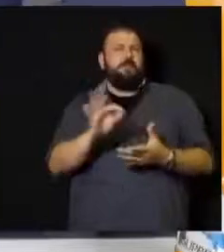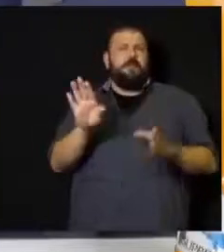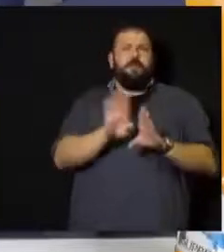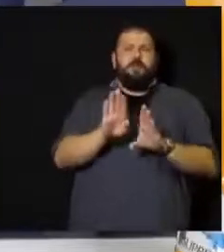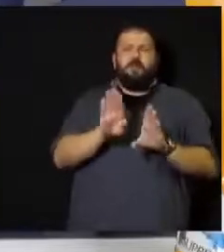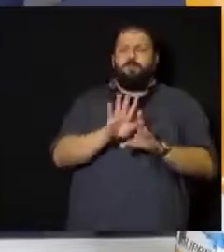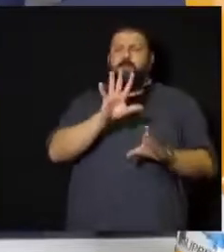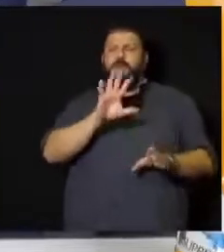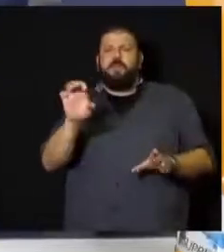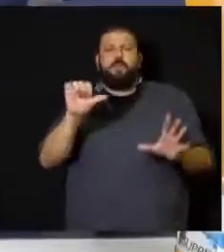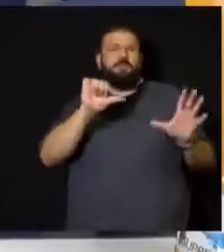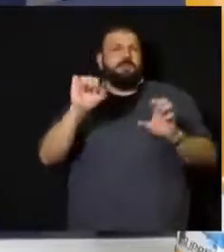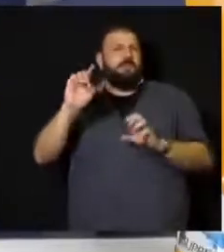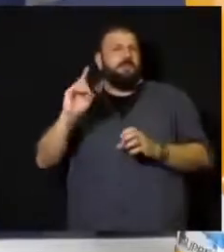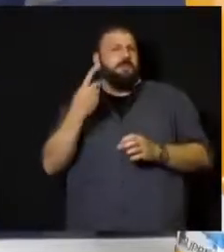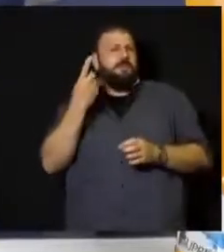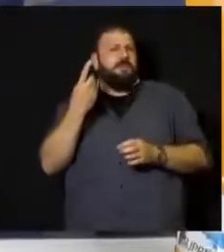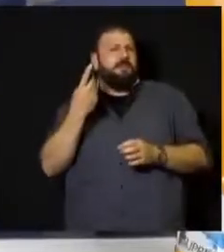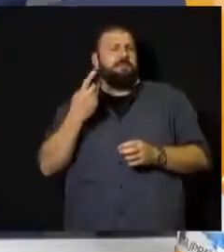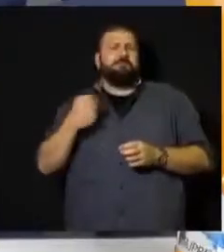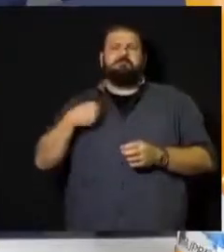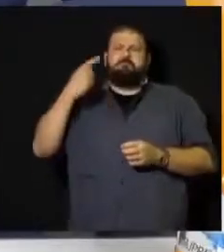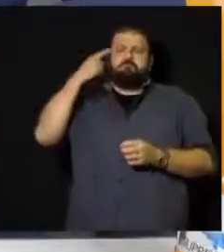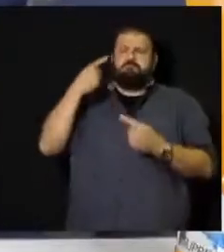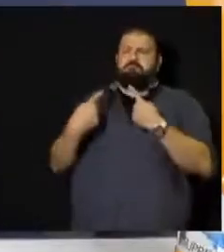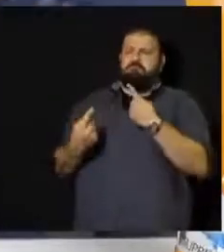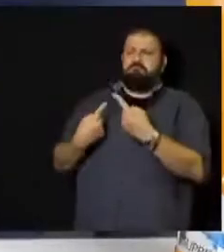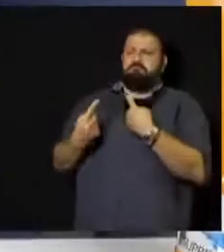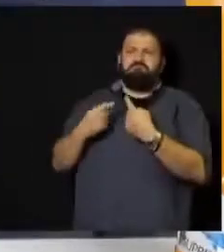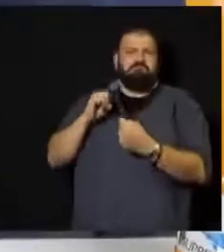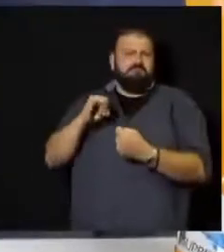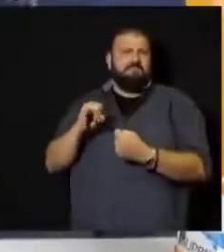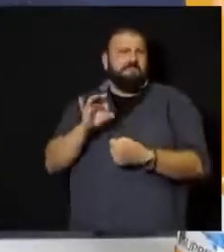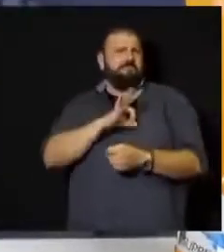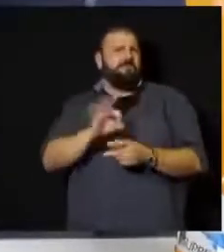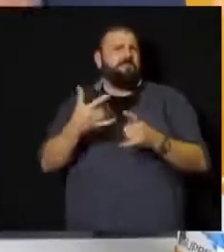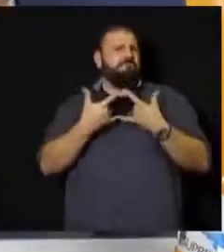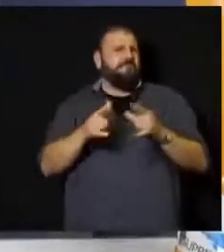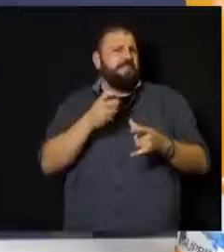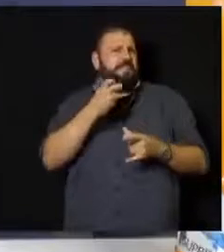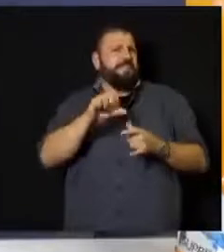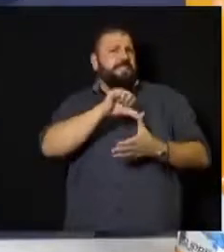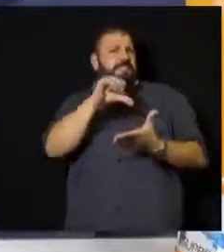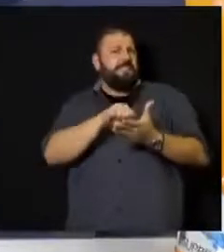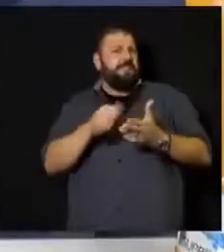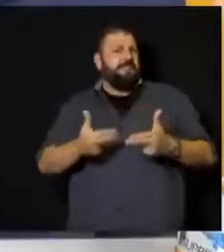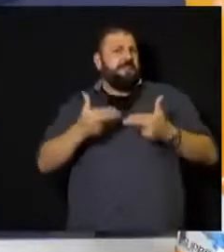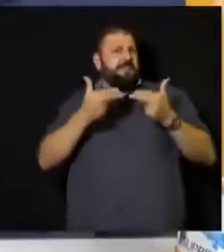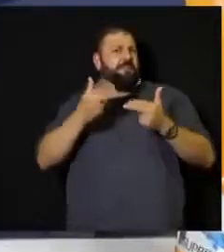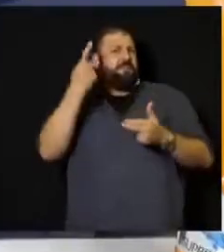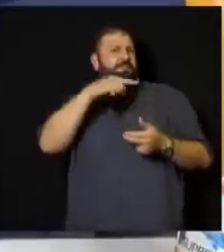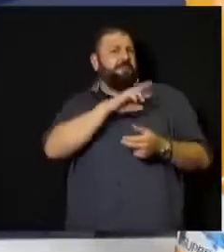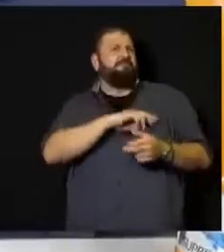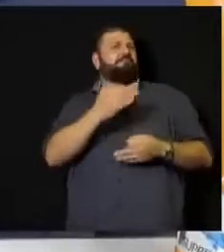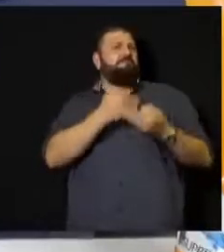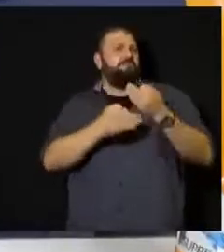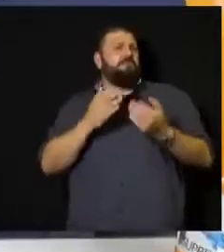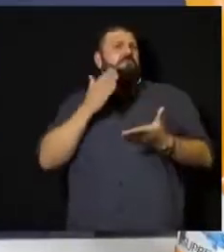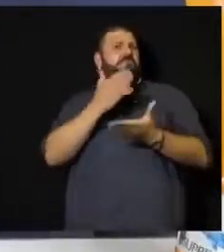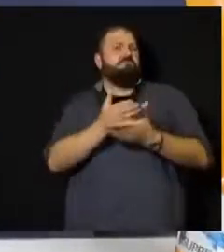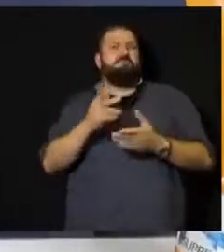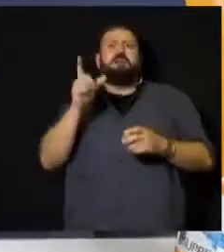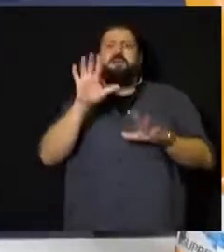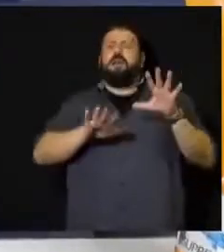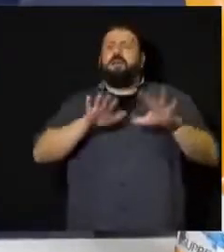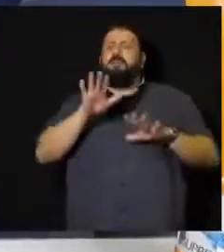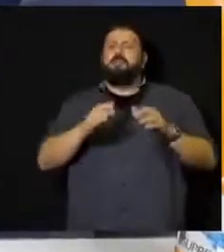$500, $600. And then we dared to set it up. In spite that in the business center where we were going or we were using,